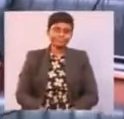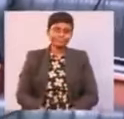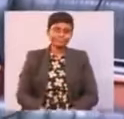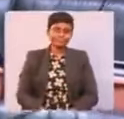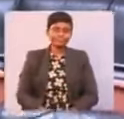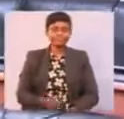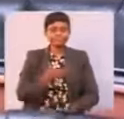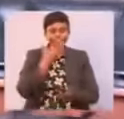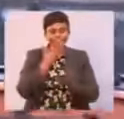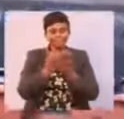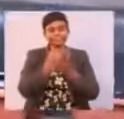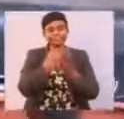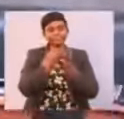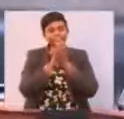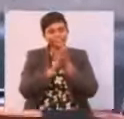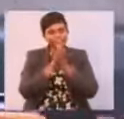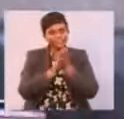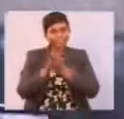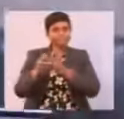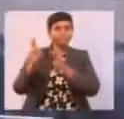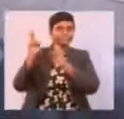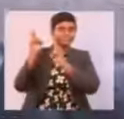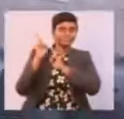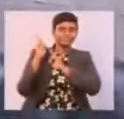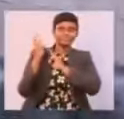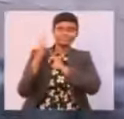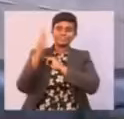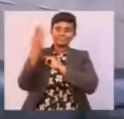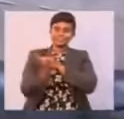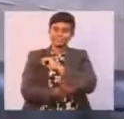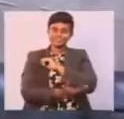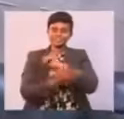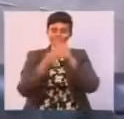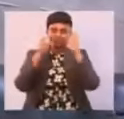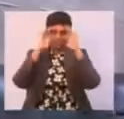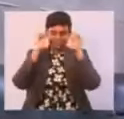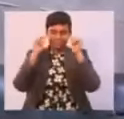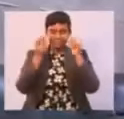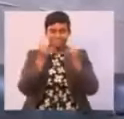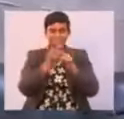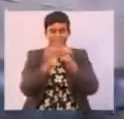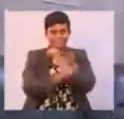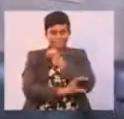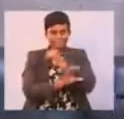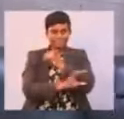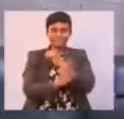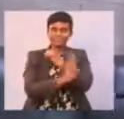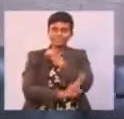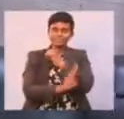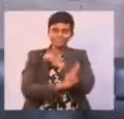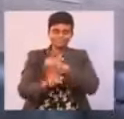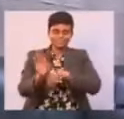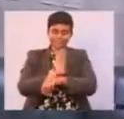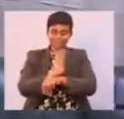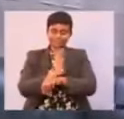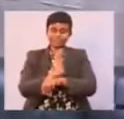interesting to host His Excellency the President from the Republic of Burundi this